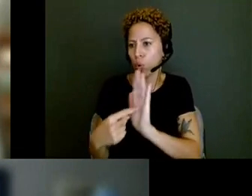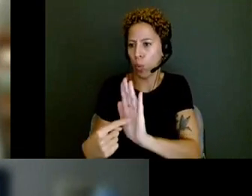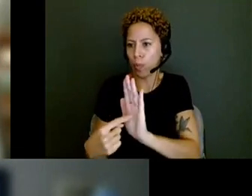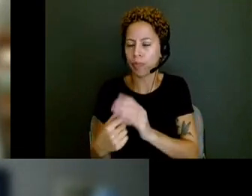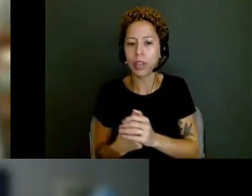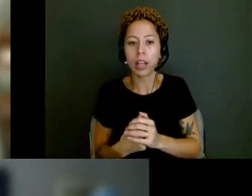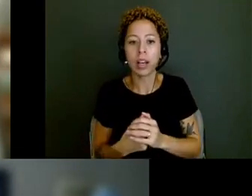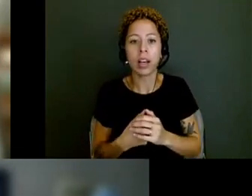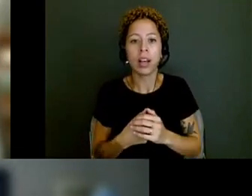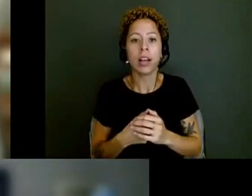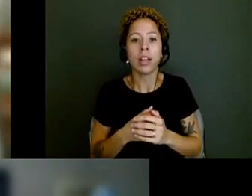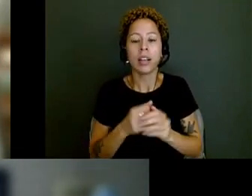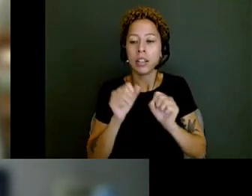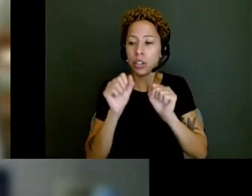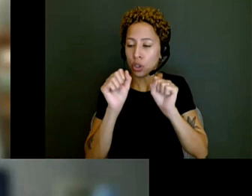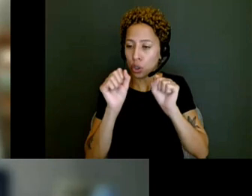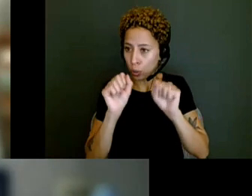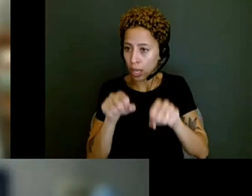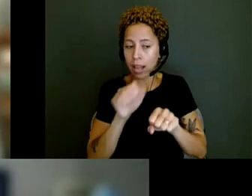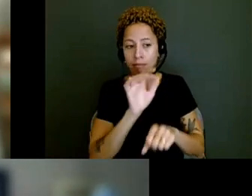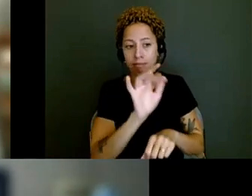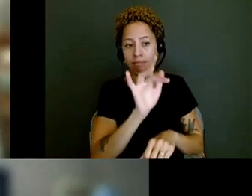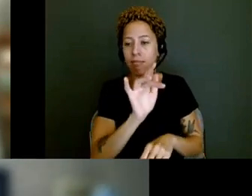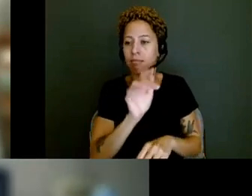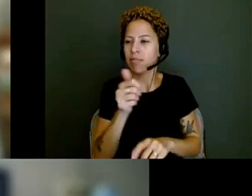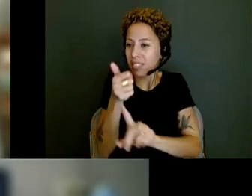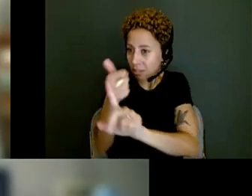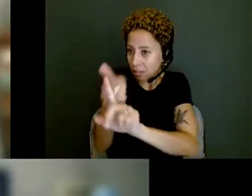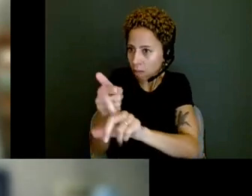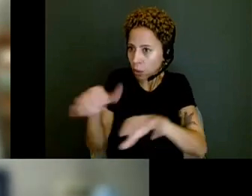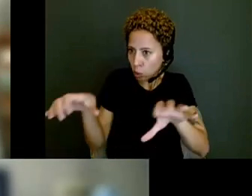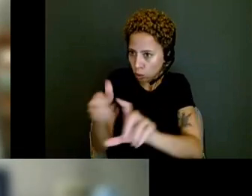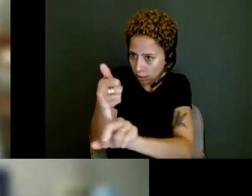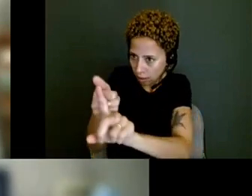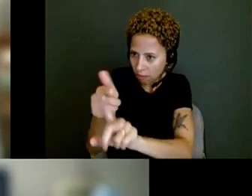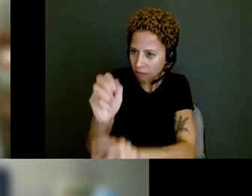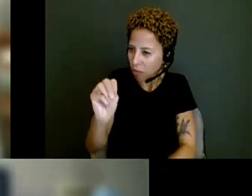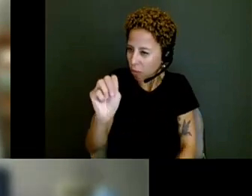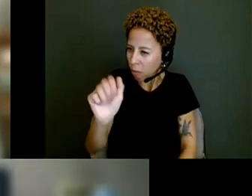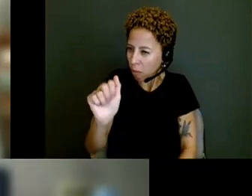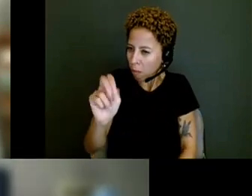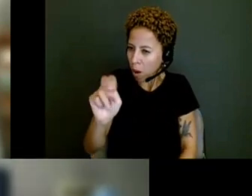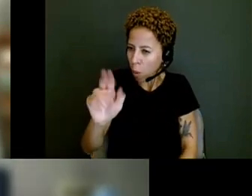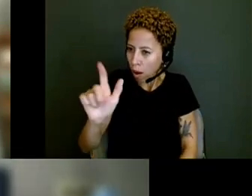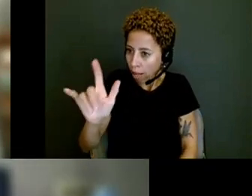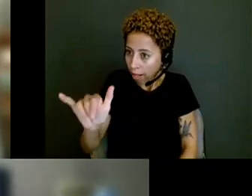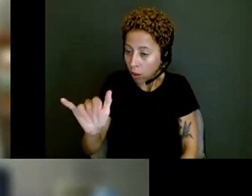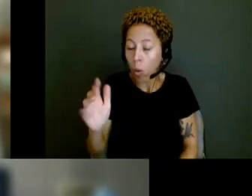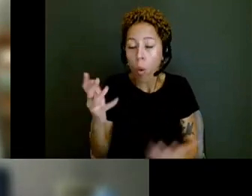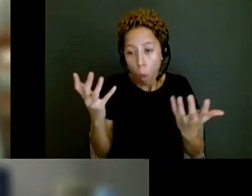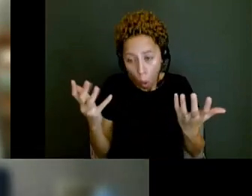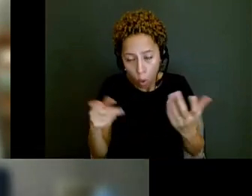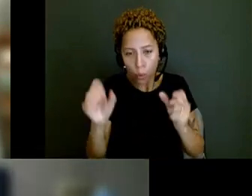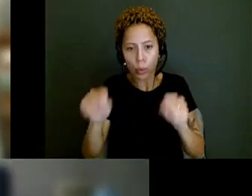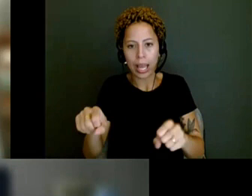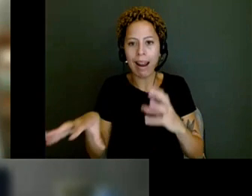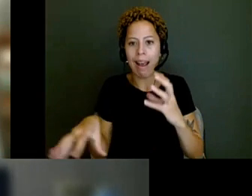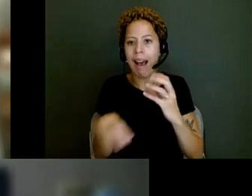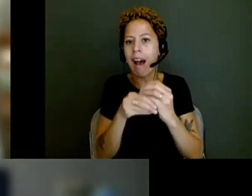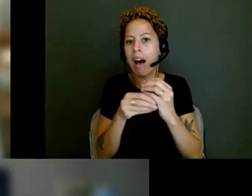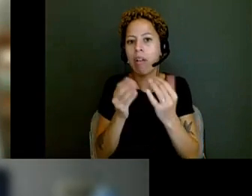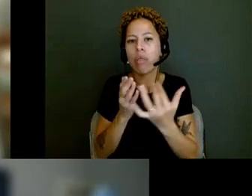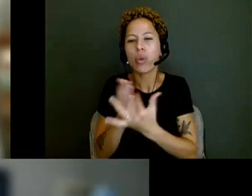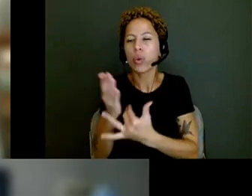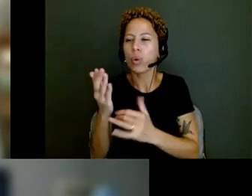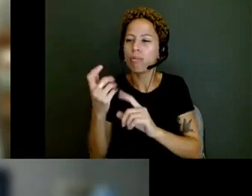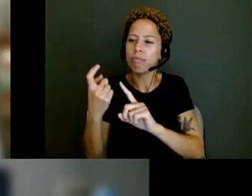software does include an uploader. So if you wanted to upload a large number of contacts at once through a CSV file, it will